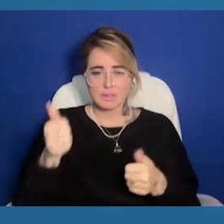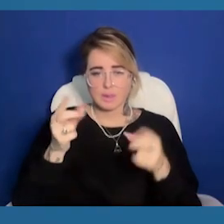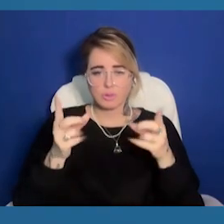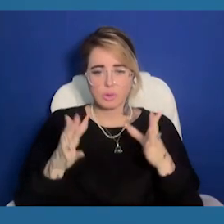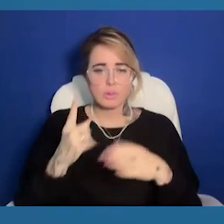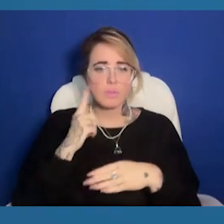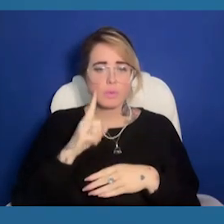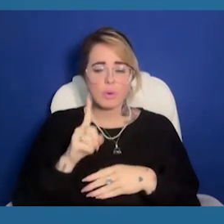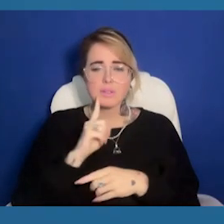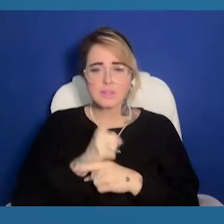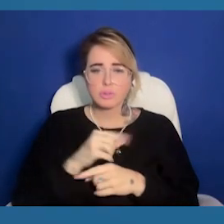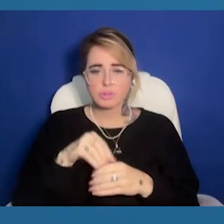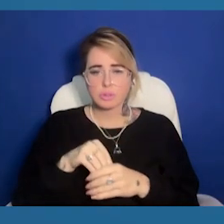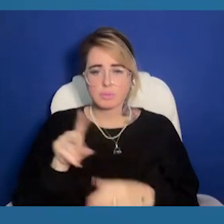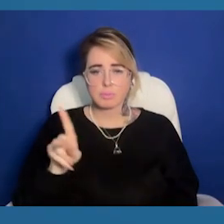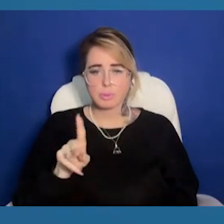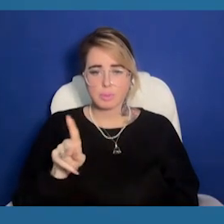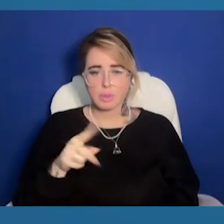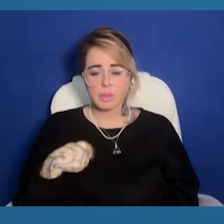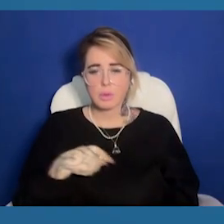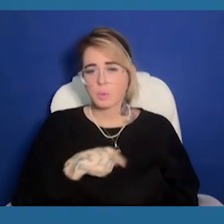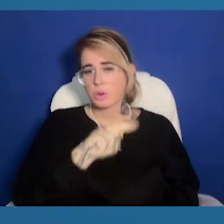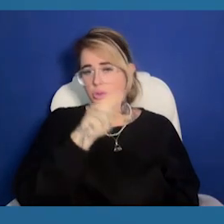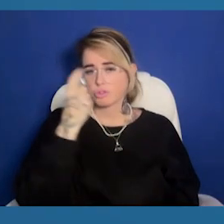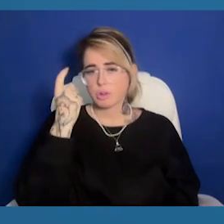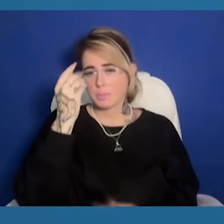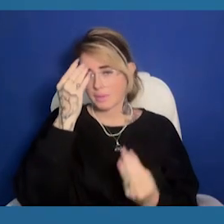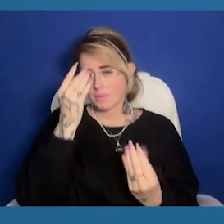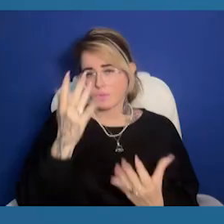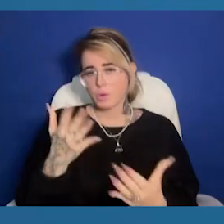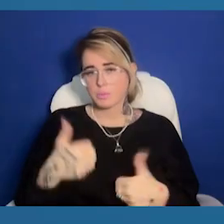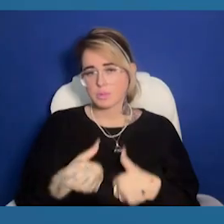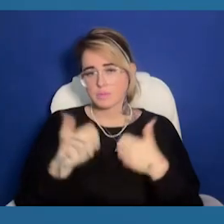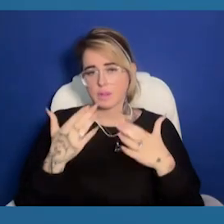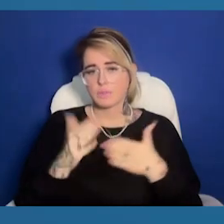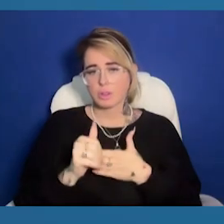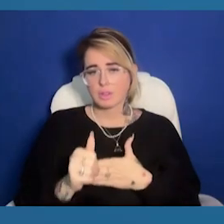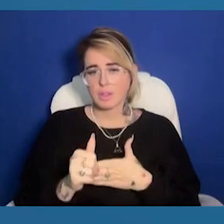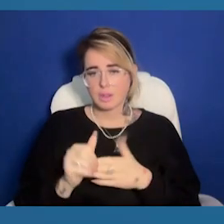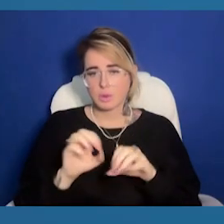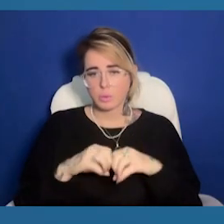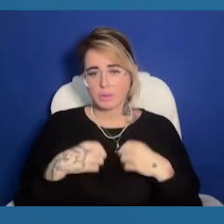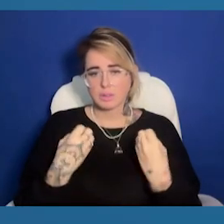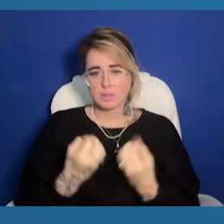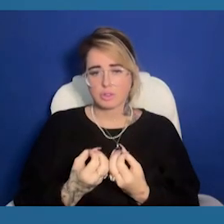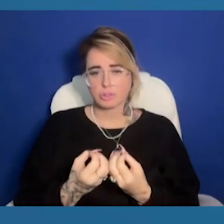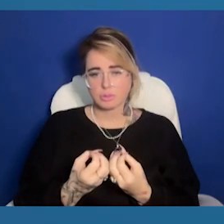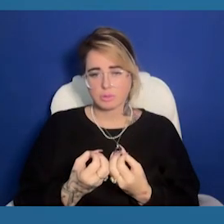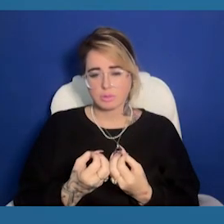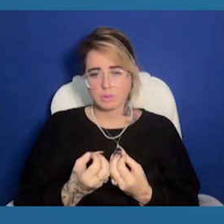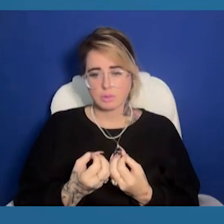Purple. We're a trauma-informed, survivor-led organization.